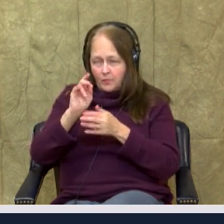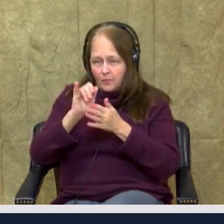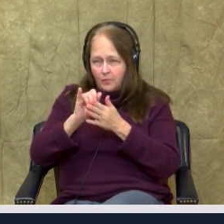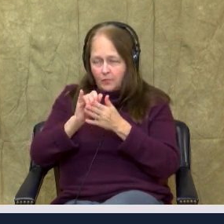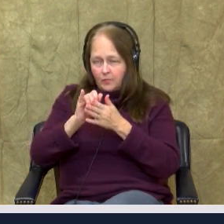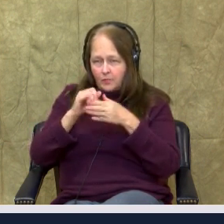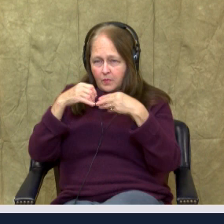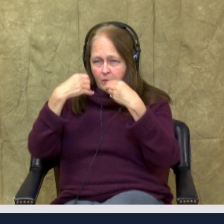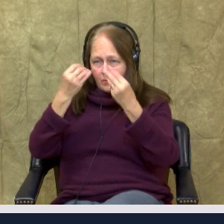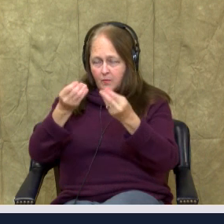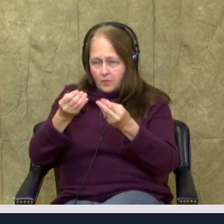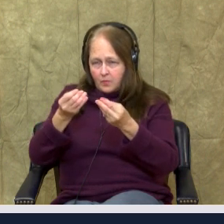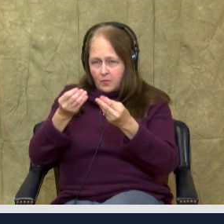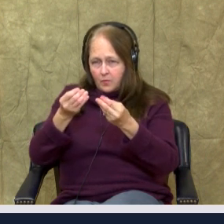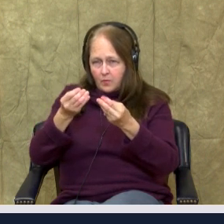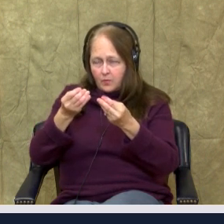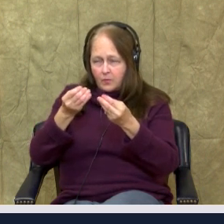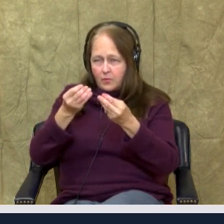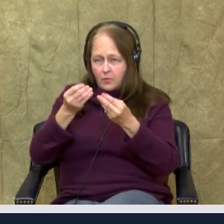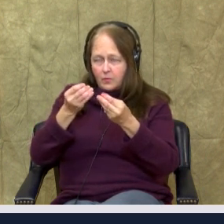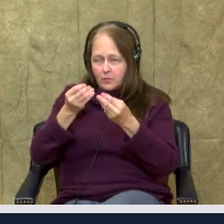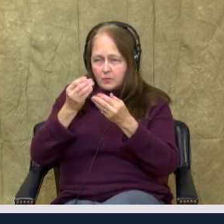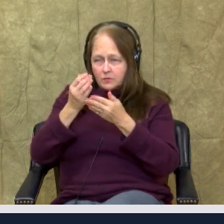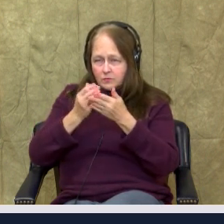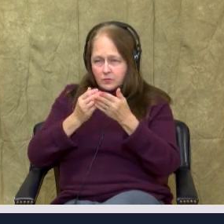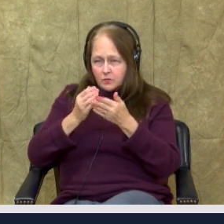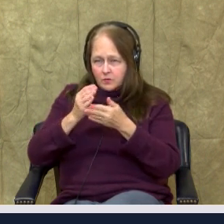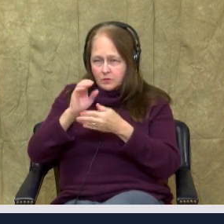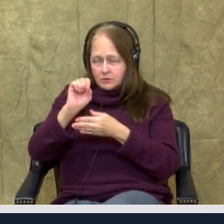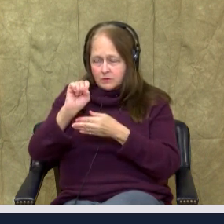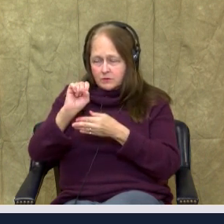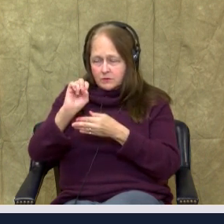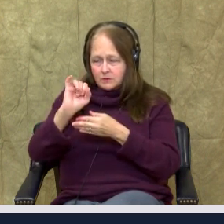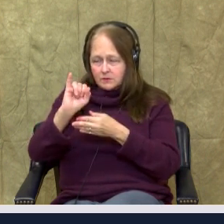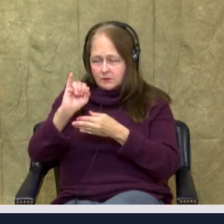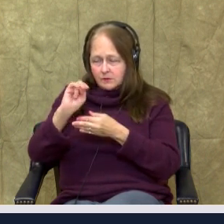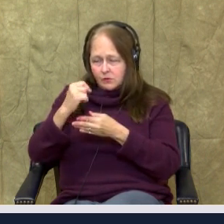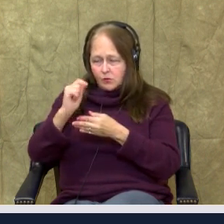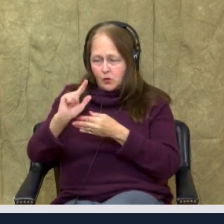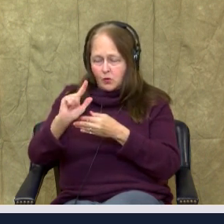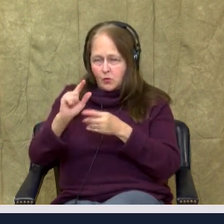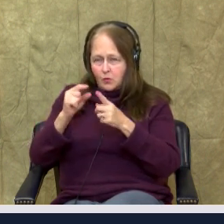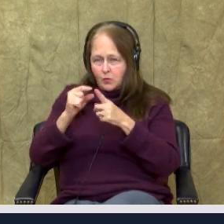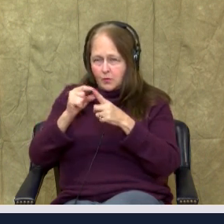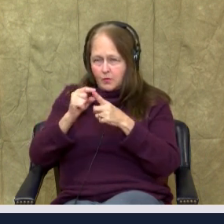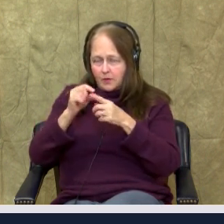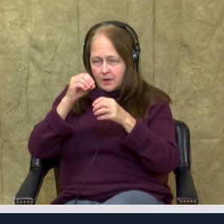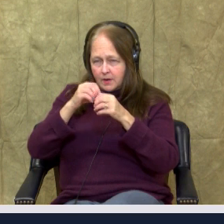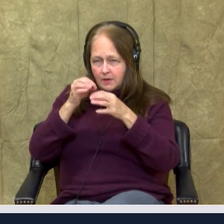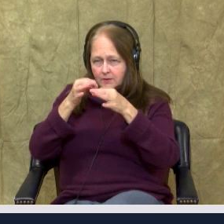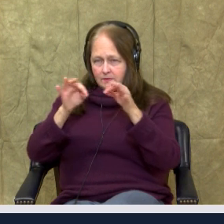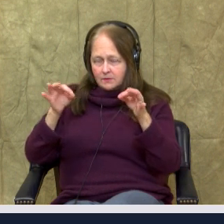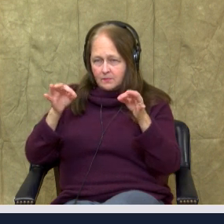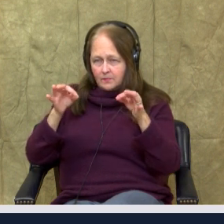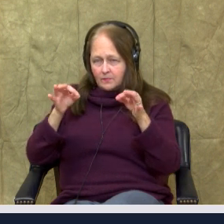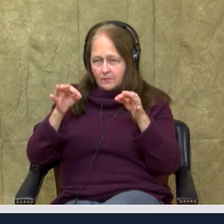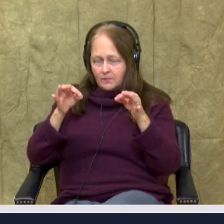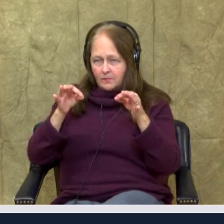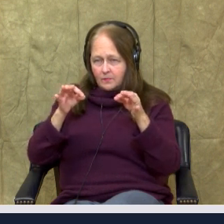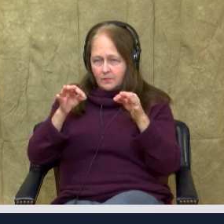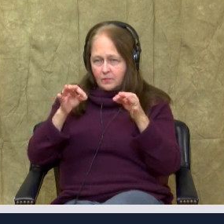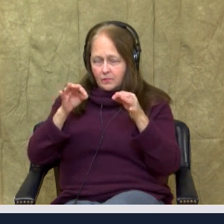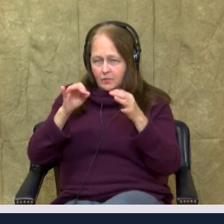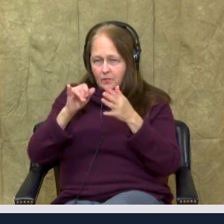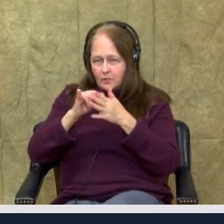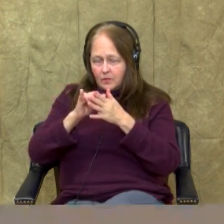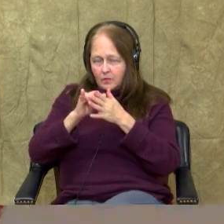let me just give a little note here on signal words. Signal words are words that are in a sentence that's kind of like that